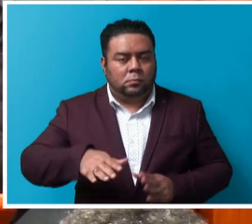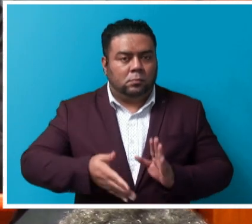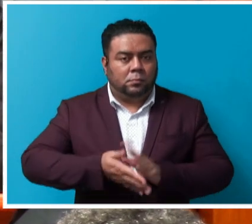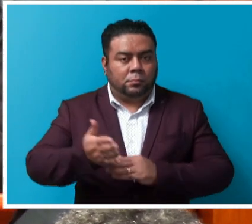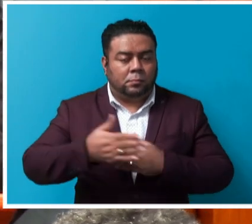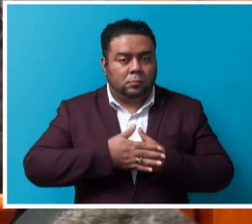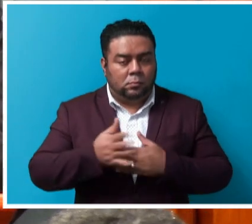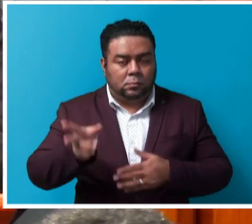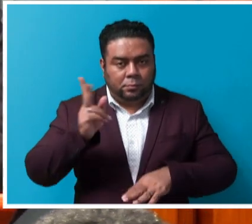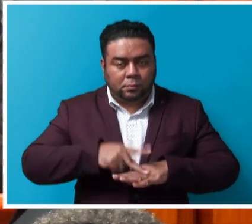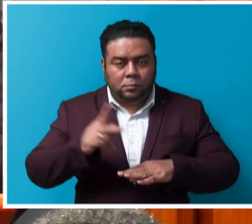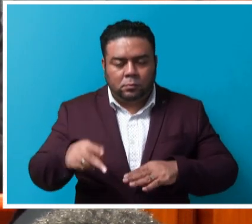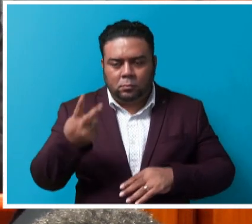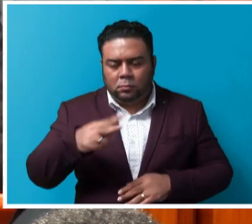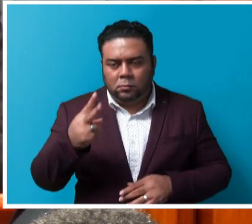the 2025